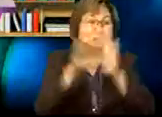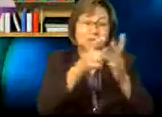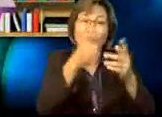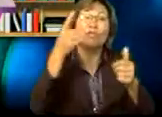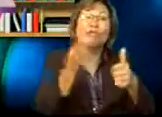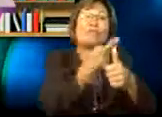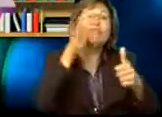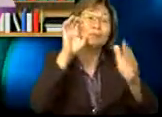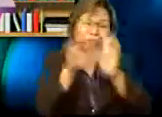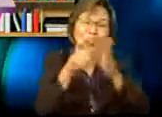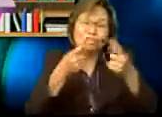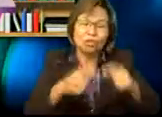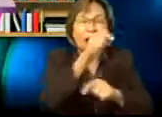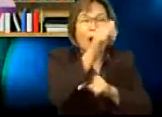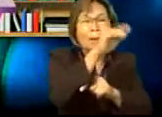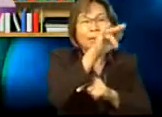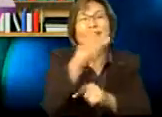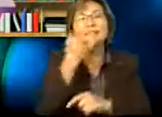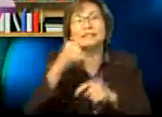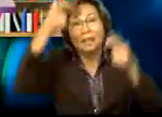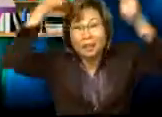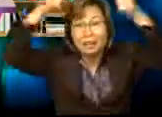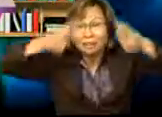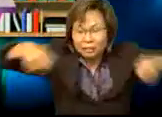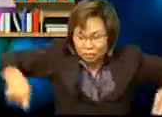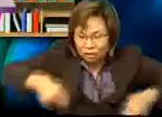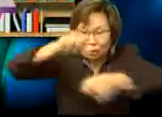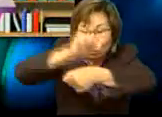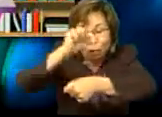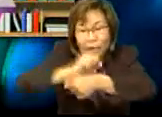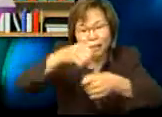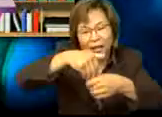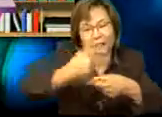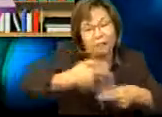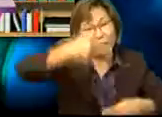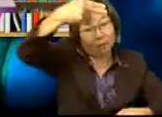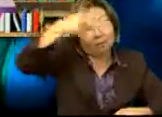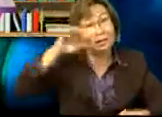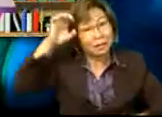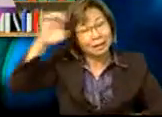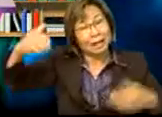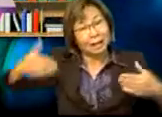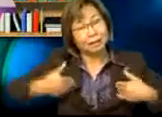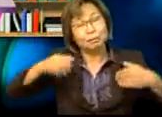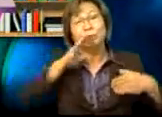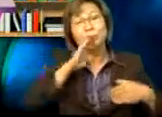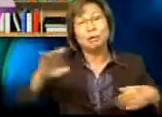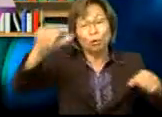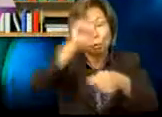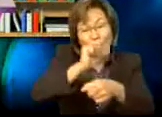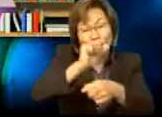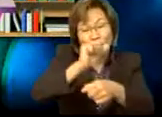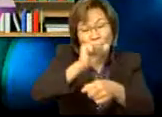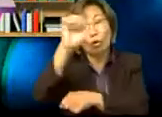Amin is a chef. He works in a hotel. He has been working for 10